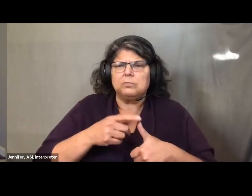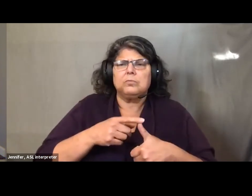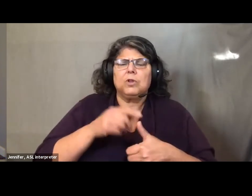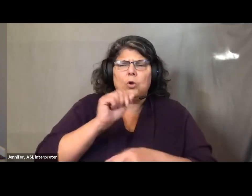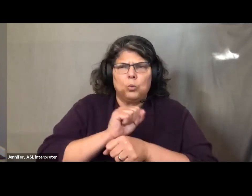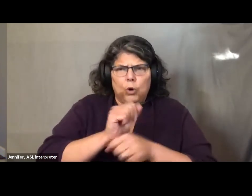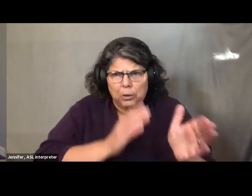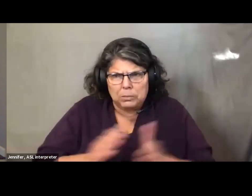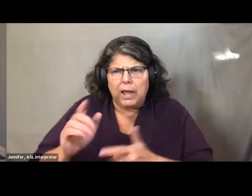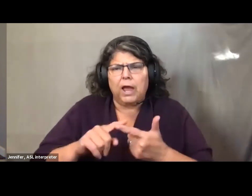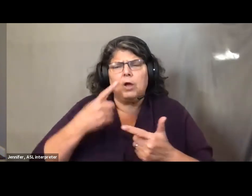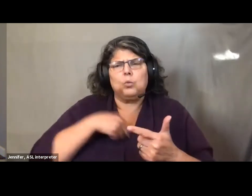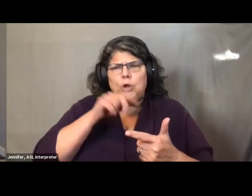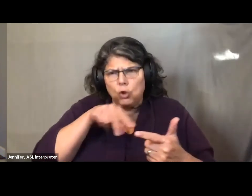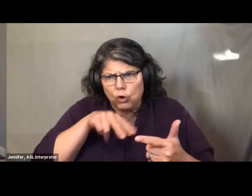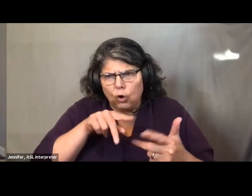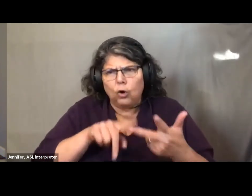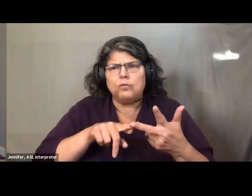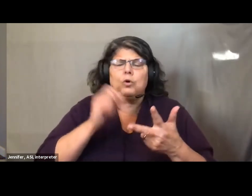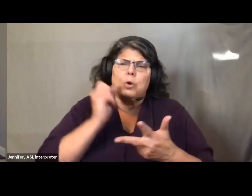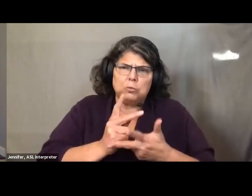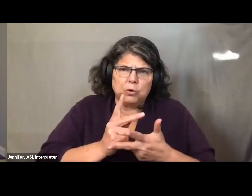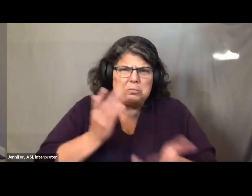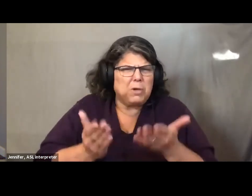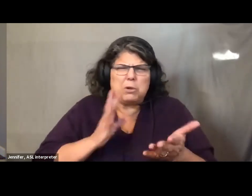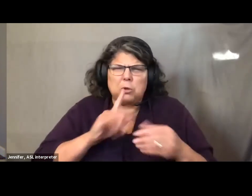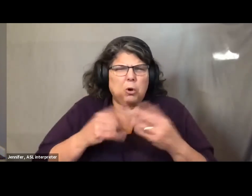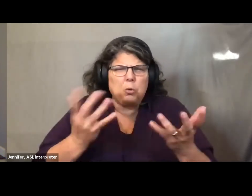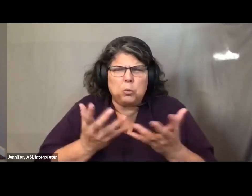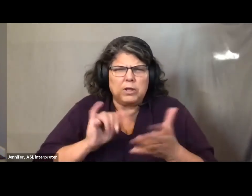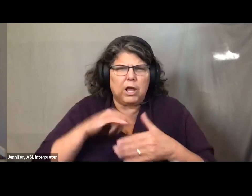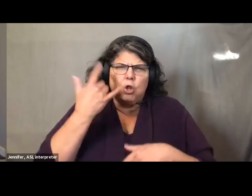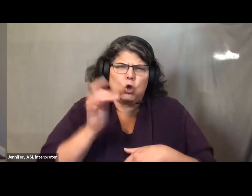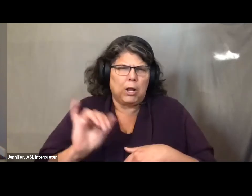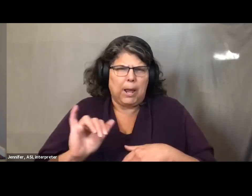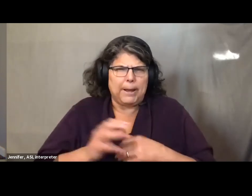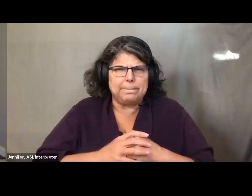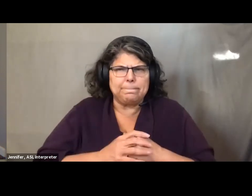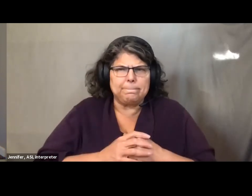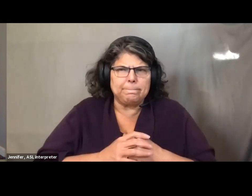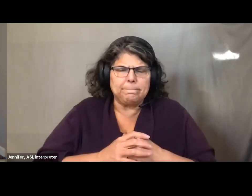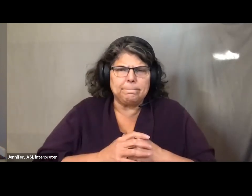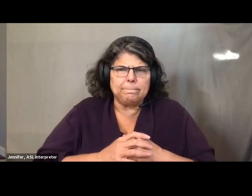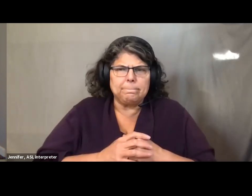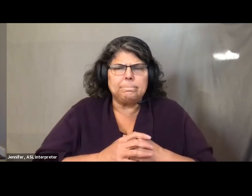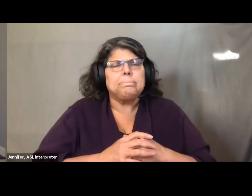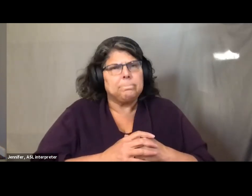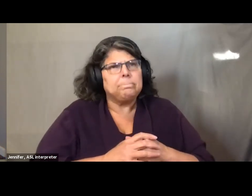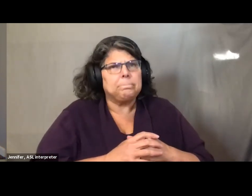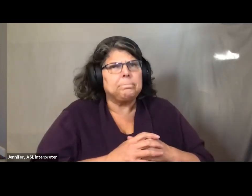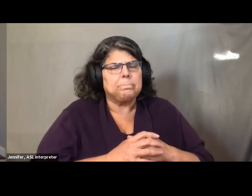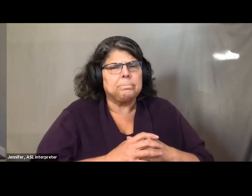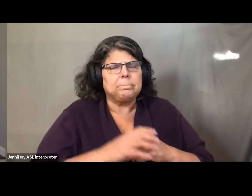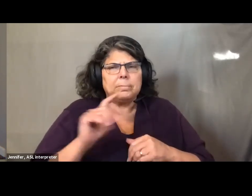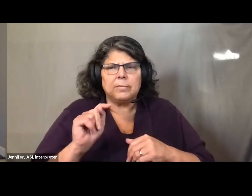plan, and sort of that process might be beneficial as part of this discussion. Yeah,